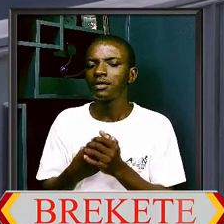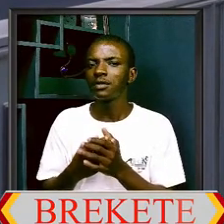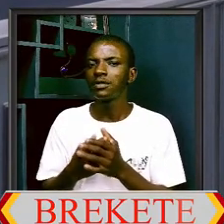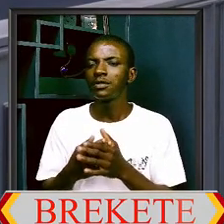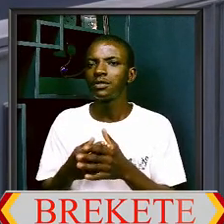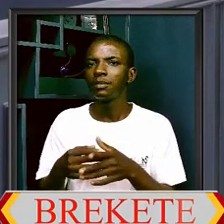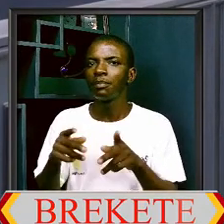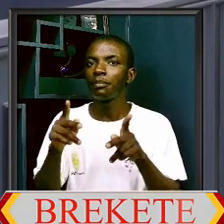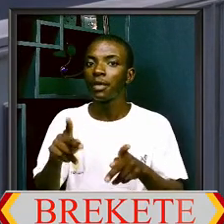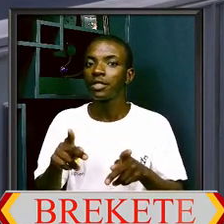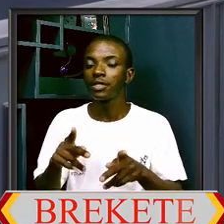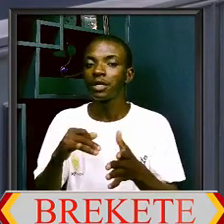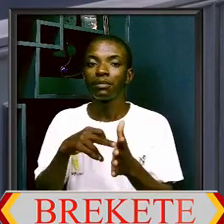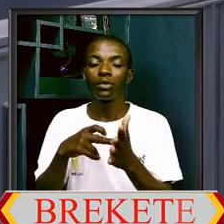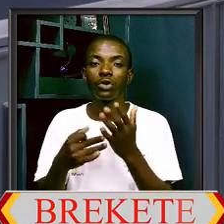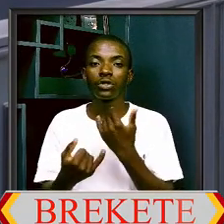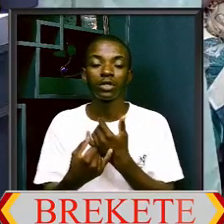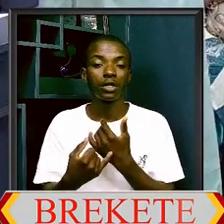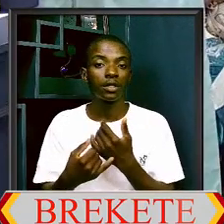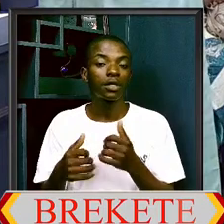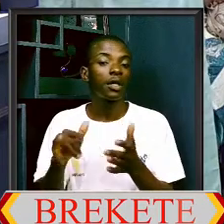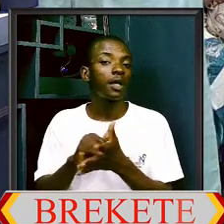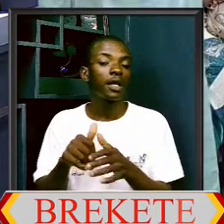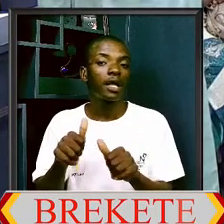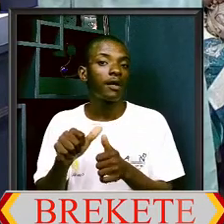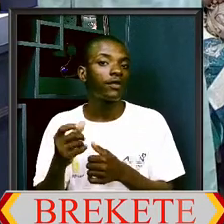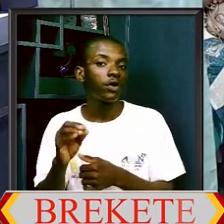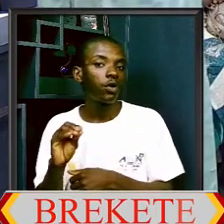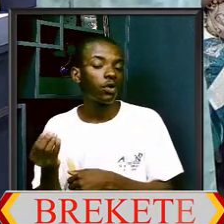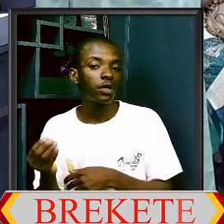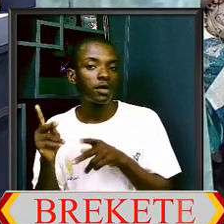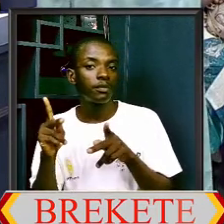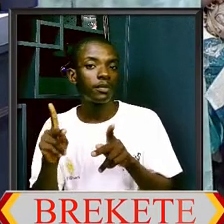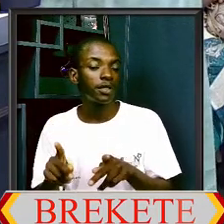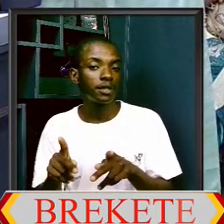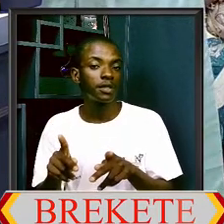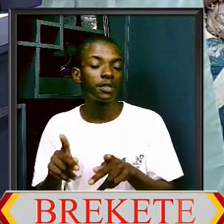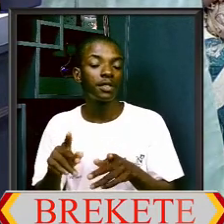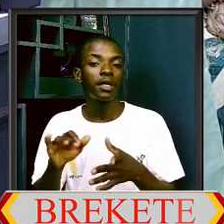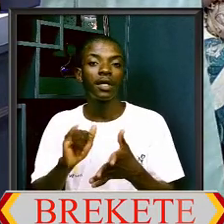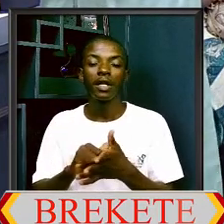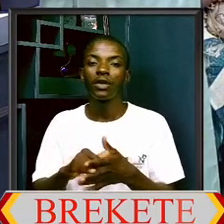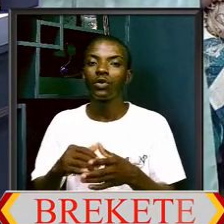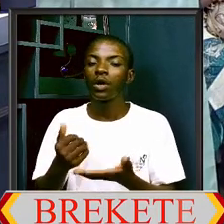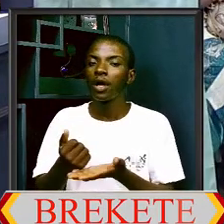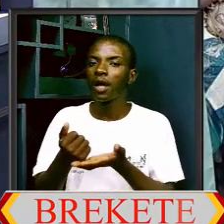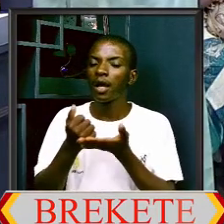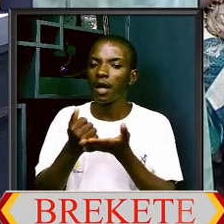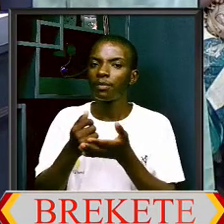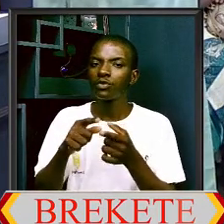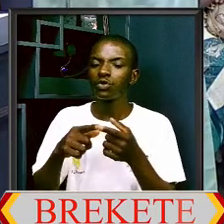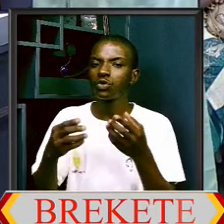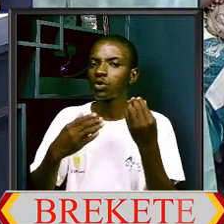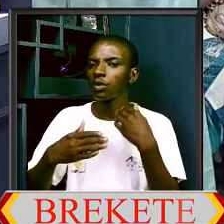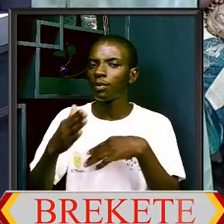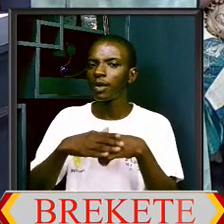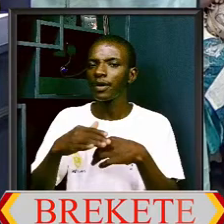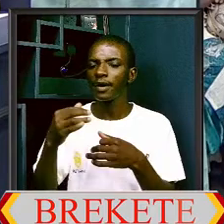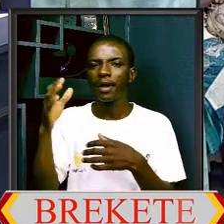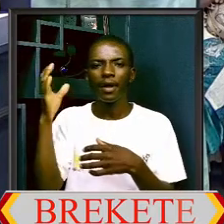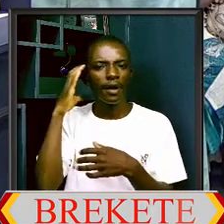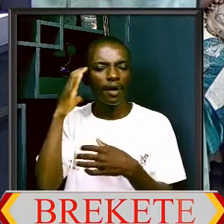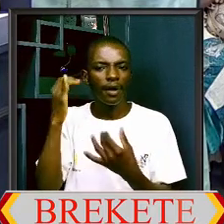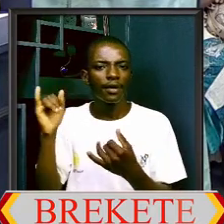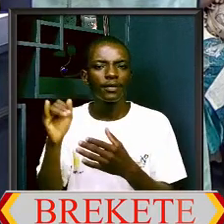and personal project just like every other person way you you help me recover their